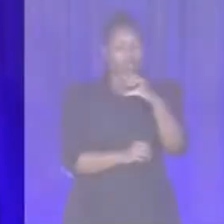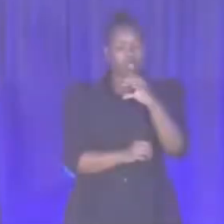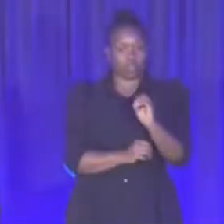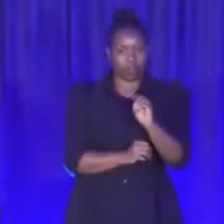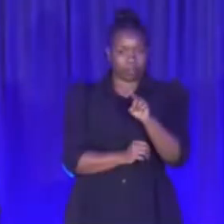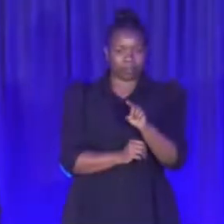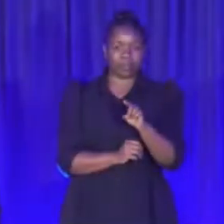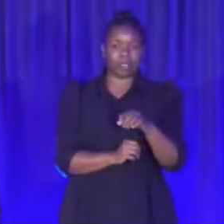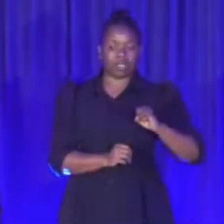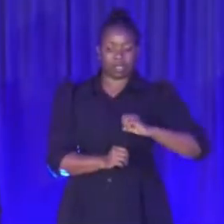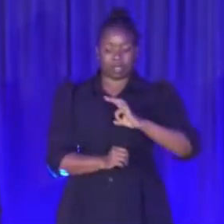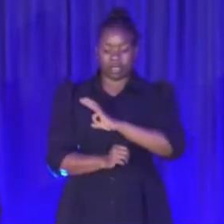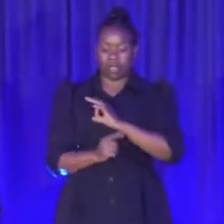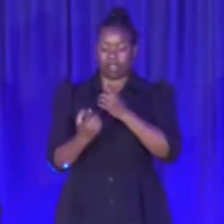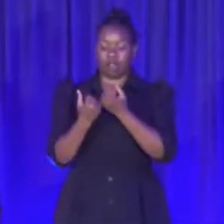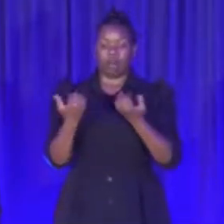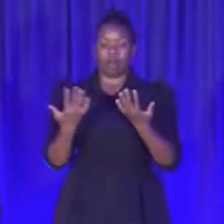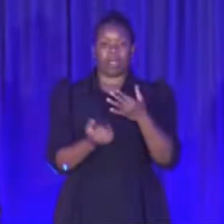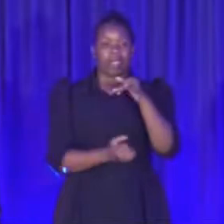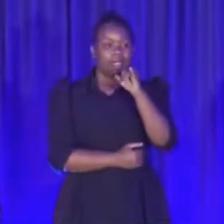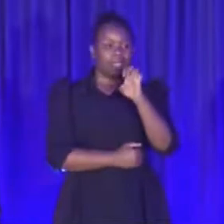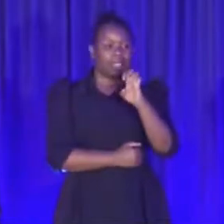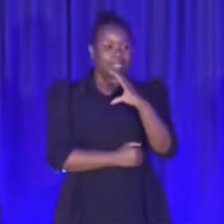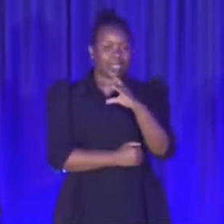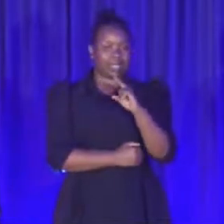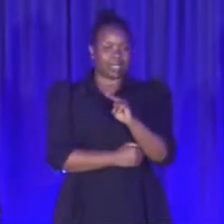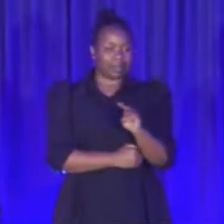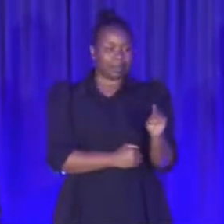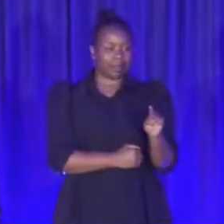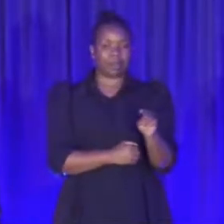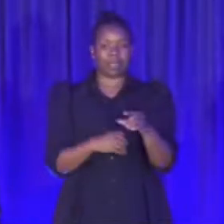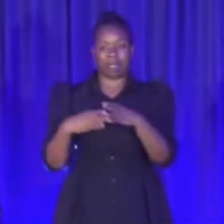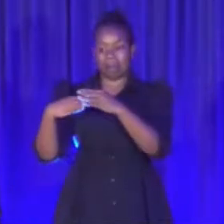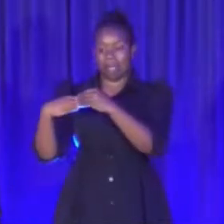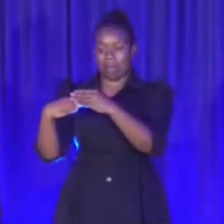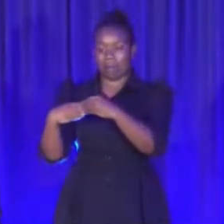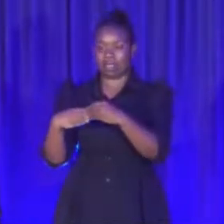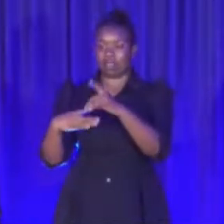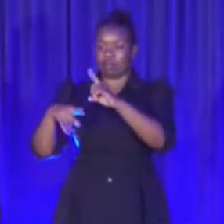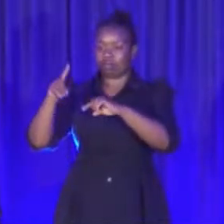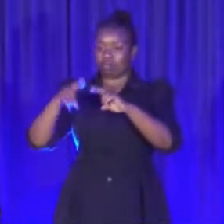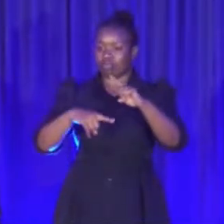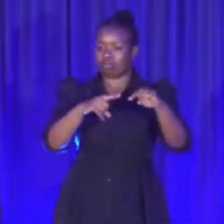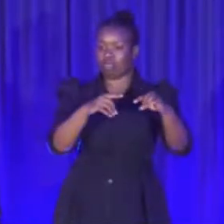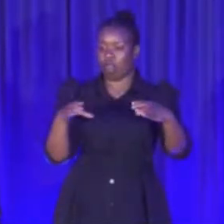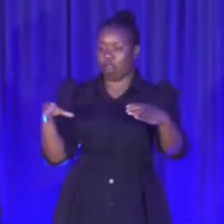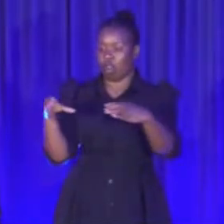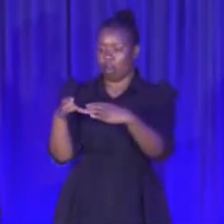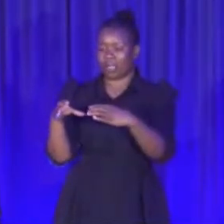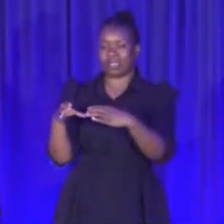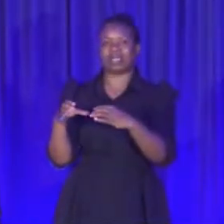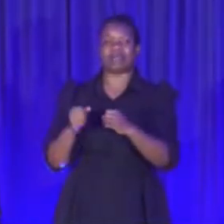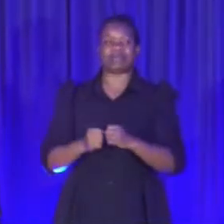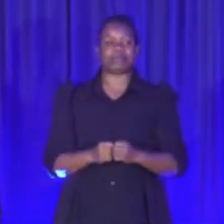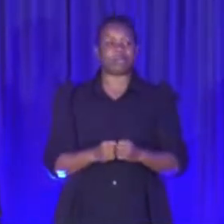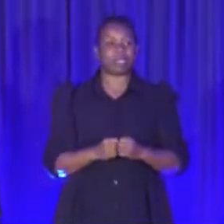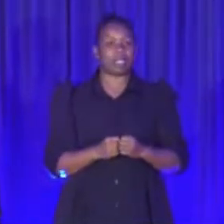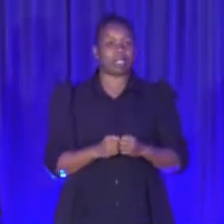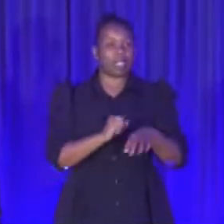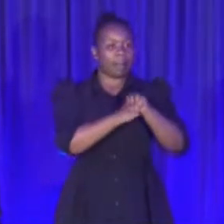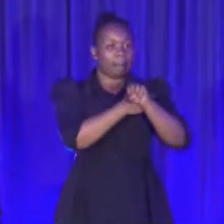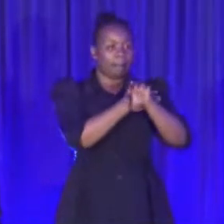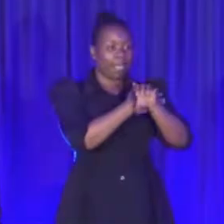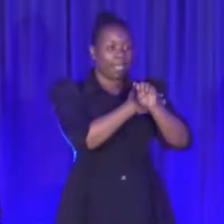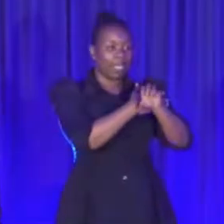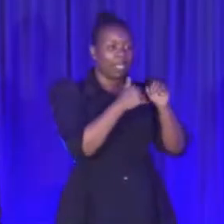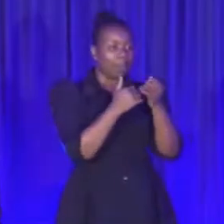IEC officials, Yeah. members of the National Political Liaison Committee, There's a part where members they of have the to go media, off,